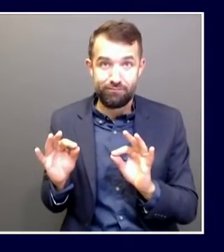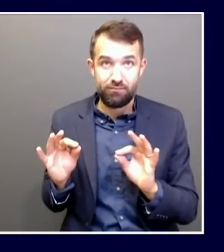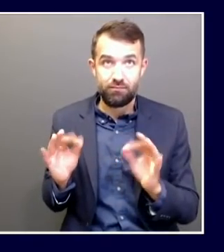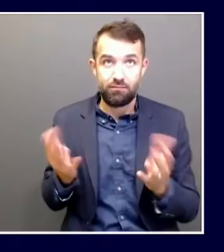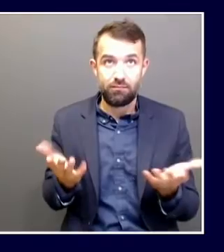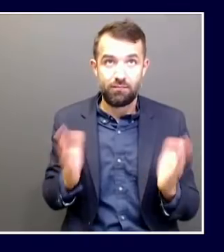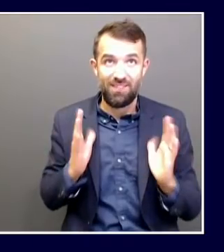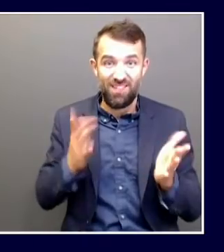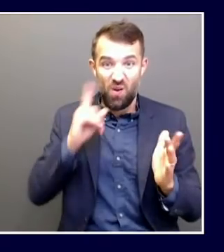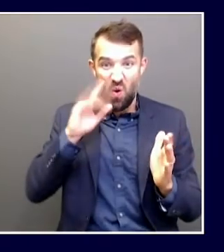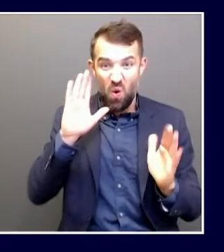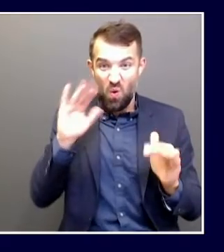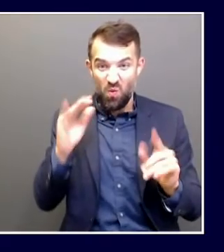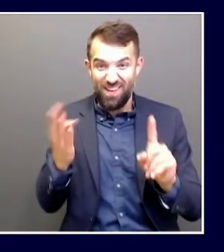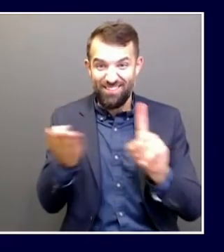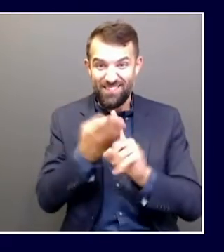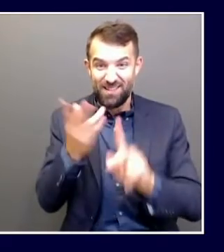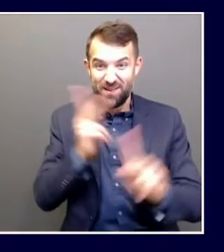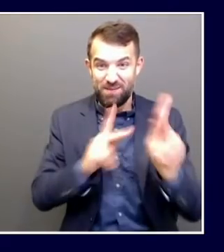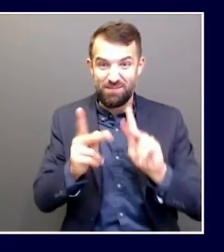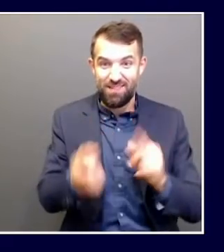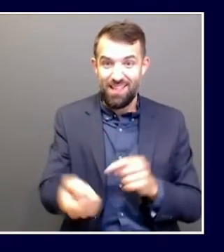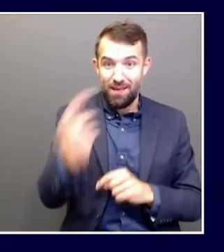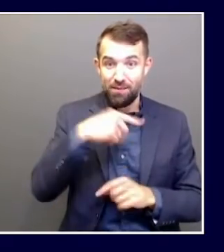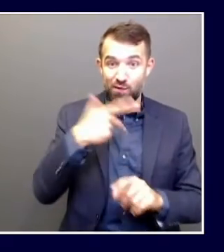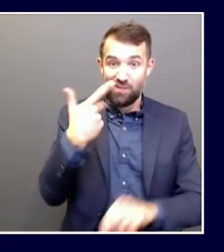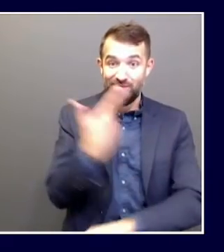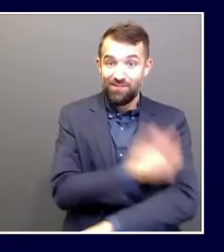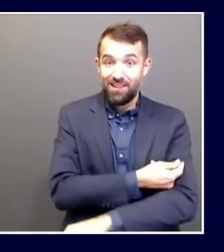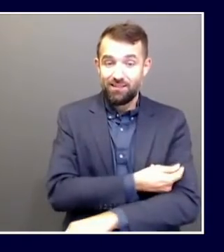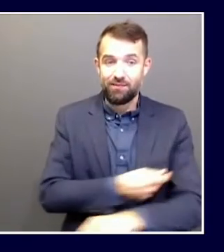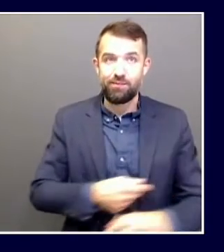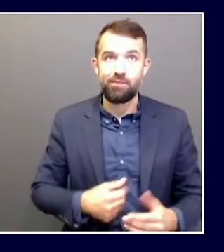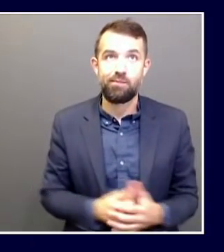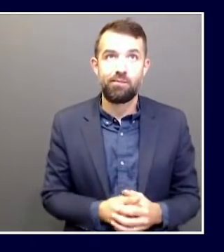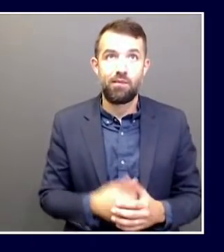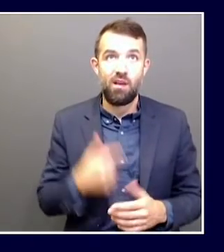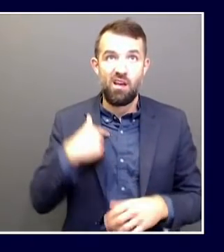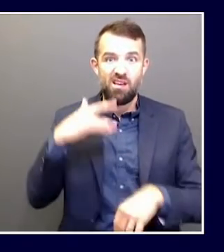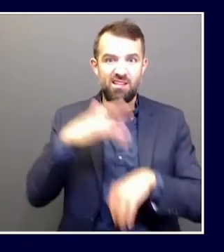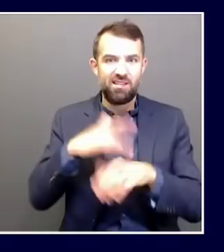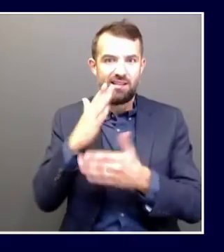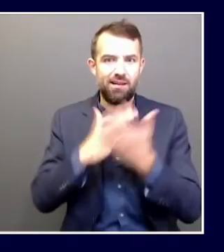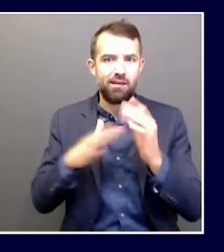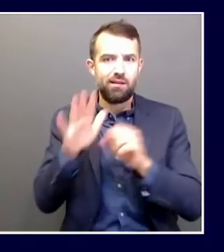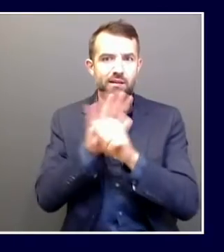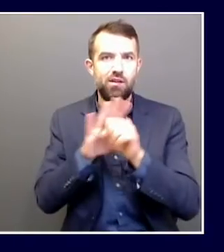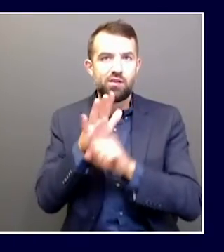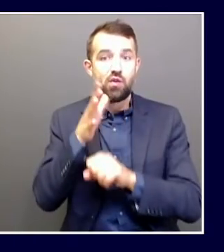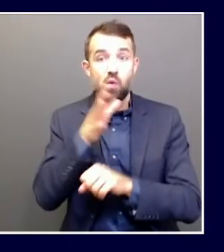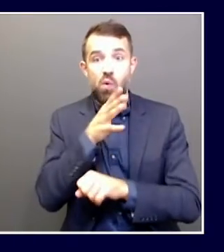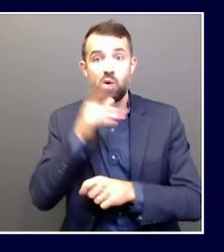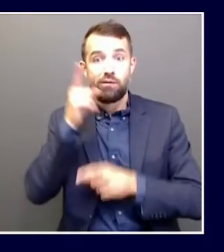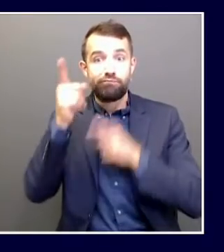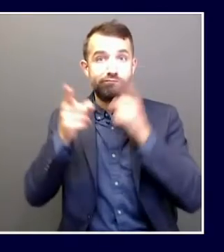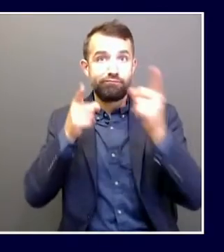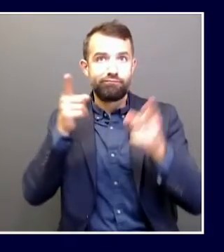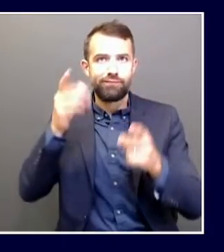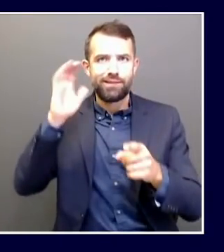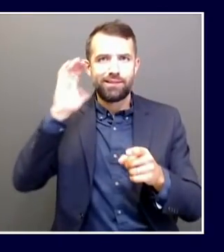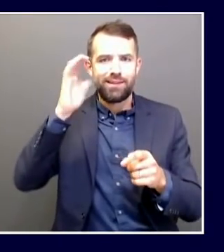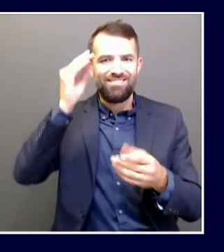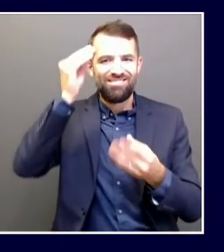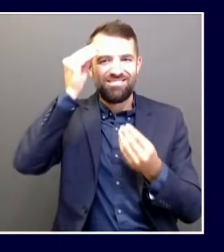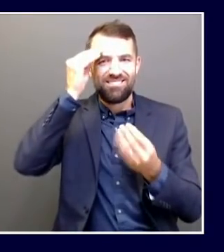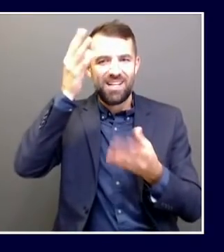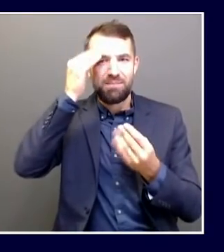Just one quick follow-up, because I've been to some of these communities with lower vaccination rates. The misinformation in rural communities seems like it's a big problem. Have you seen data that show it's a bigger